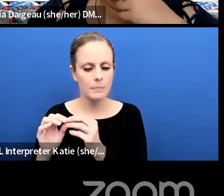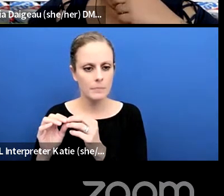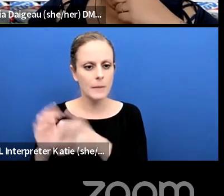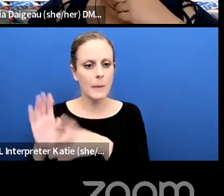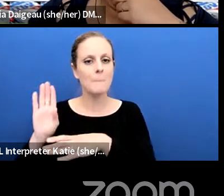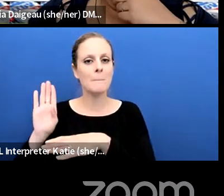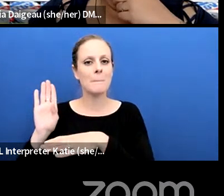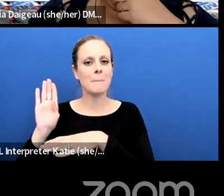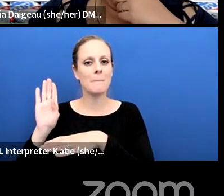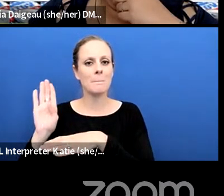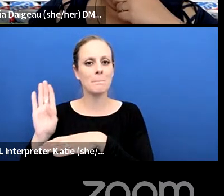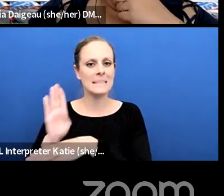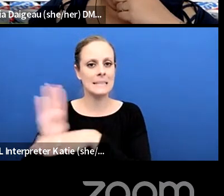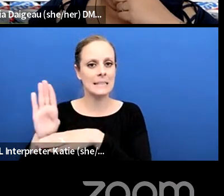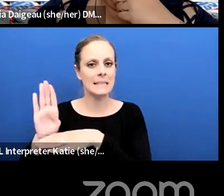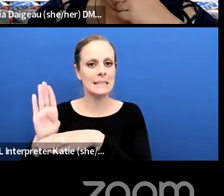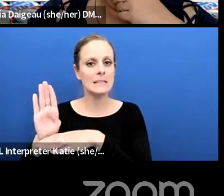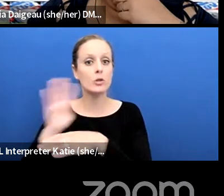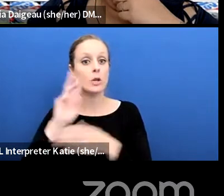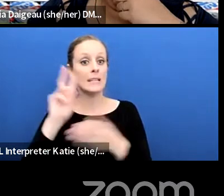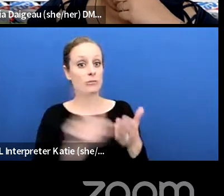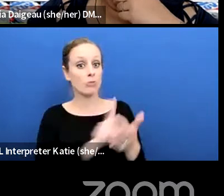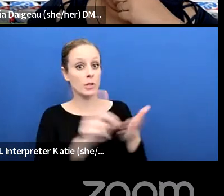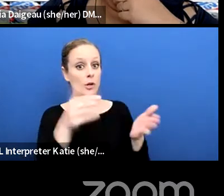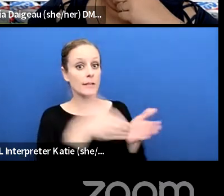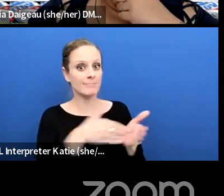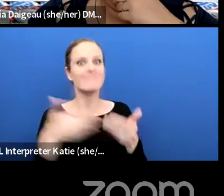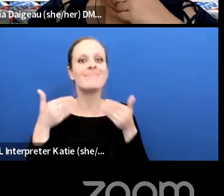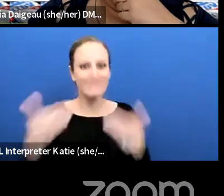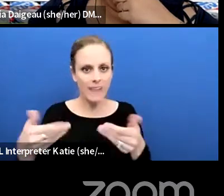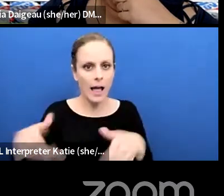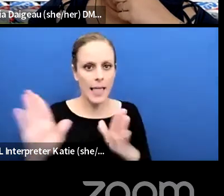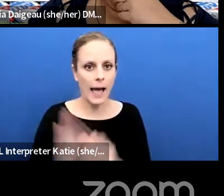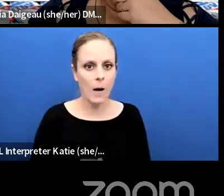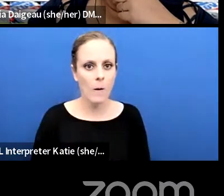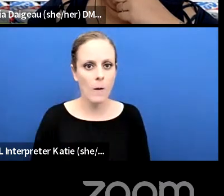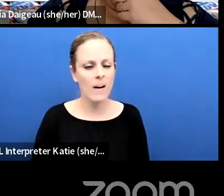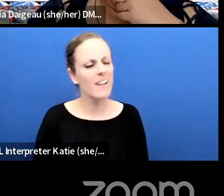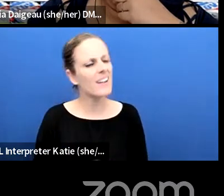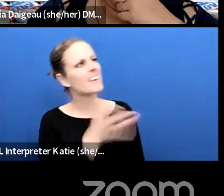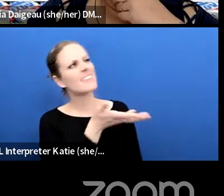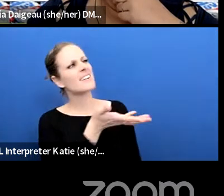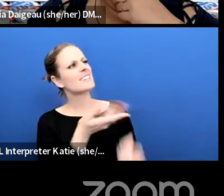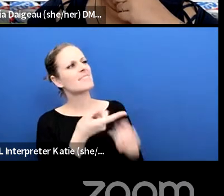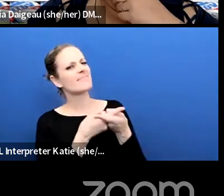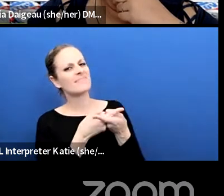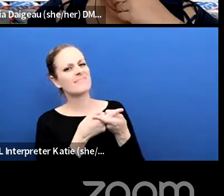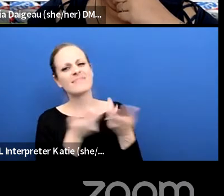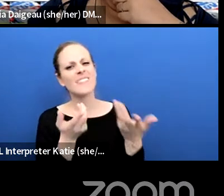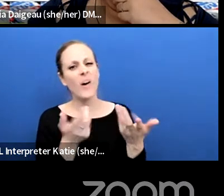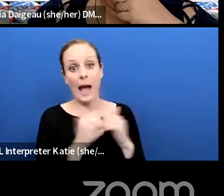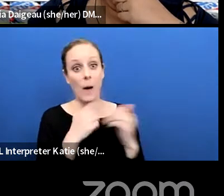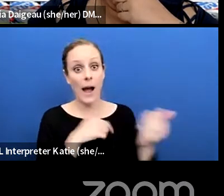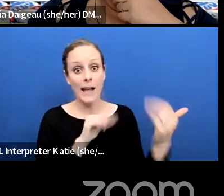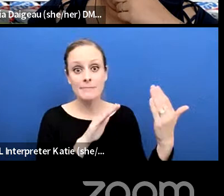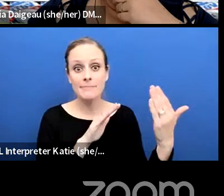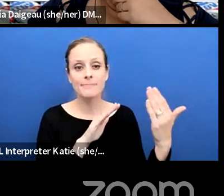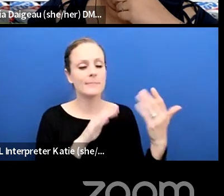have discriminatory practices against people with disabilities. So it's really just kind of sticking